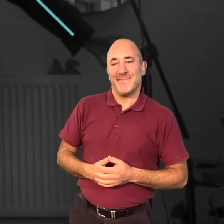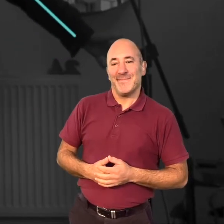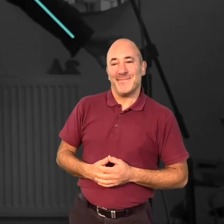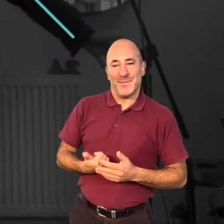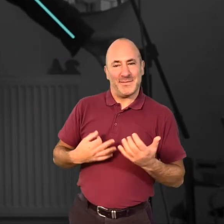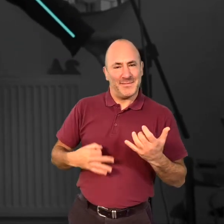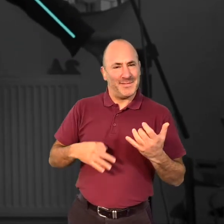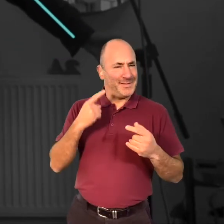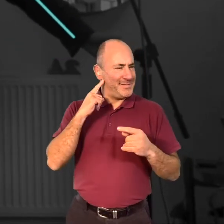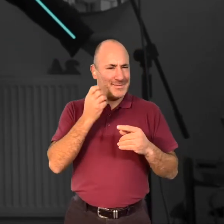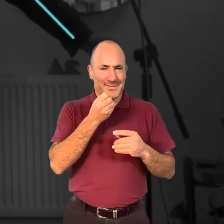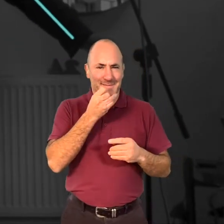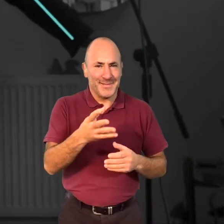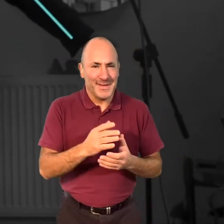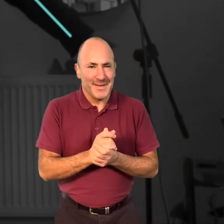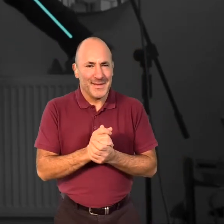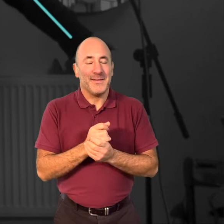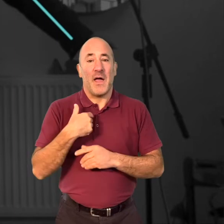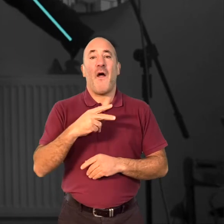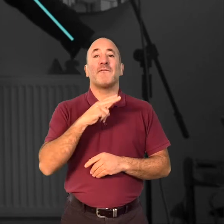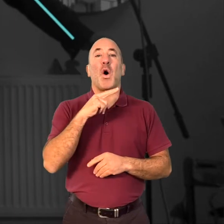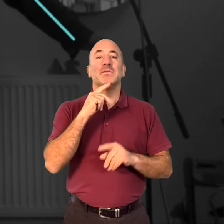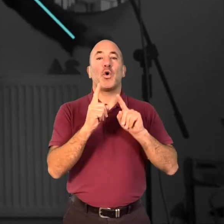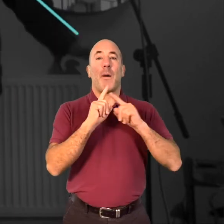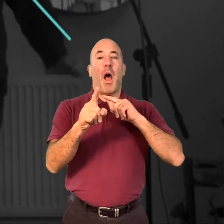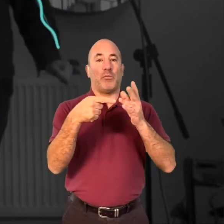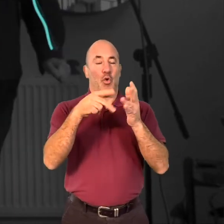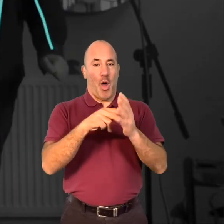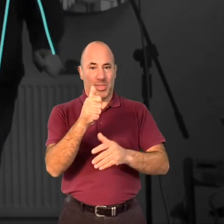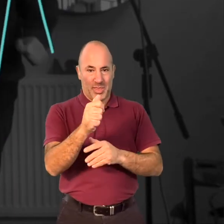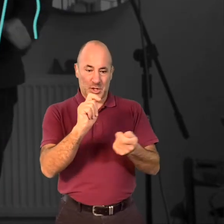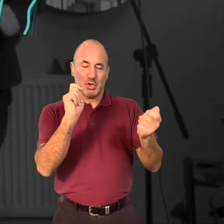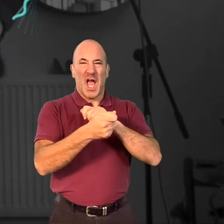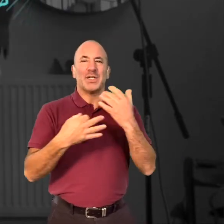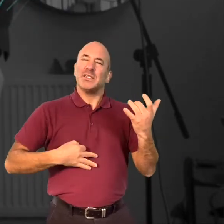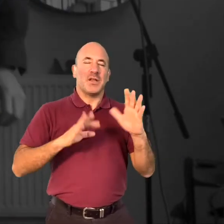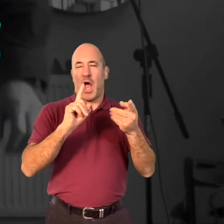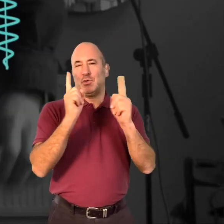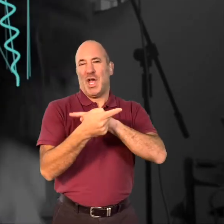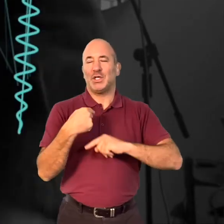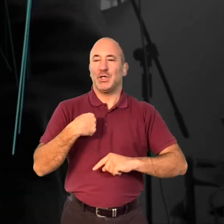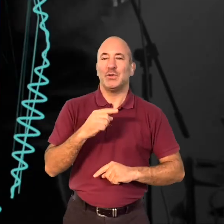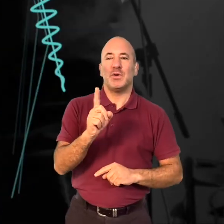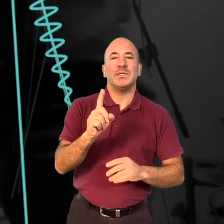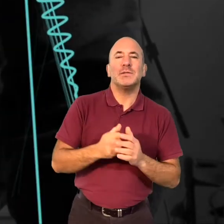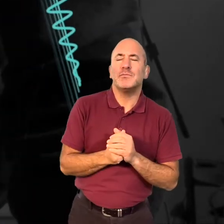It's a lovely sound. I'm going to turn my voice command on and change my instrument.